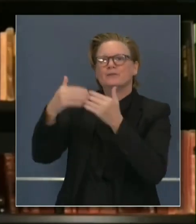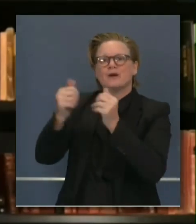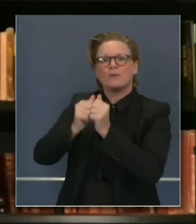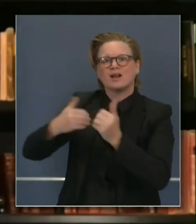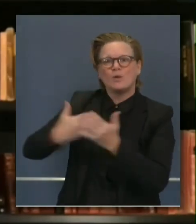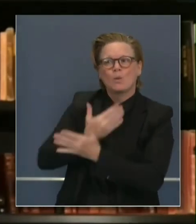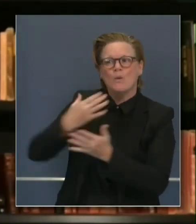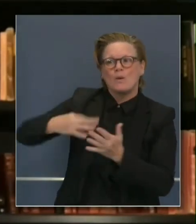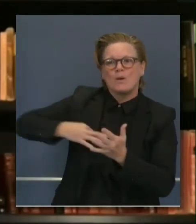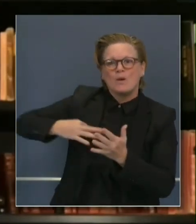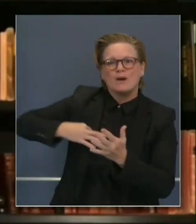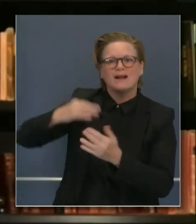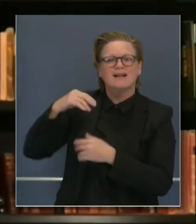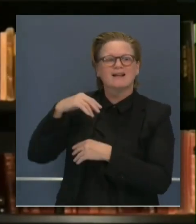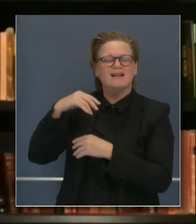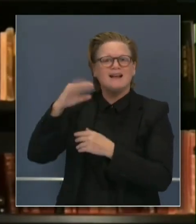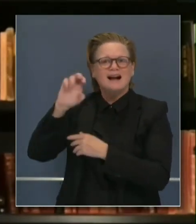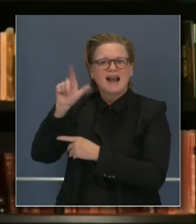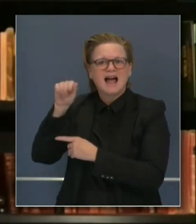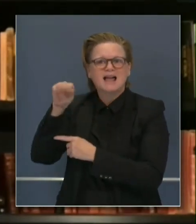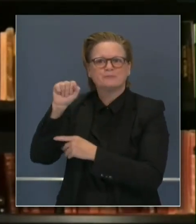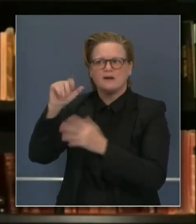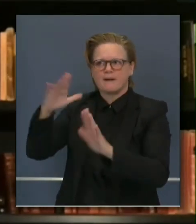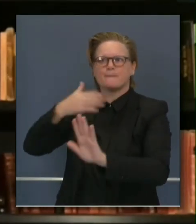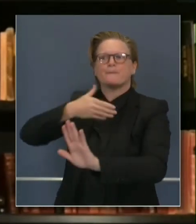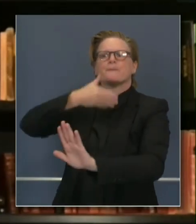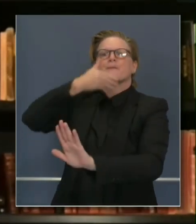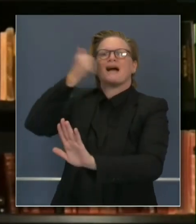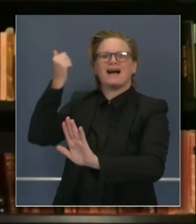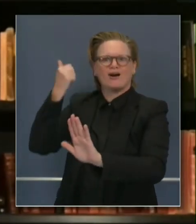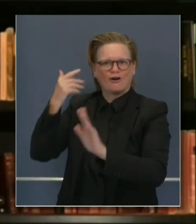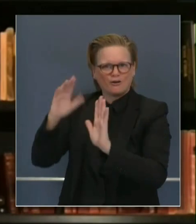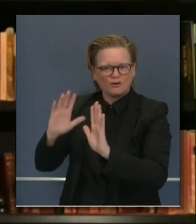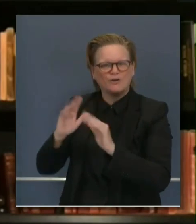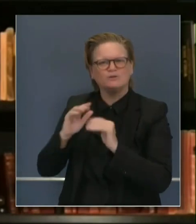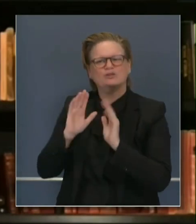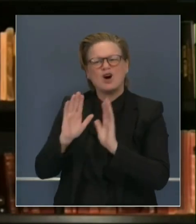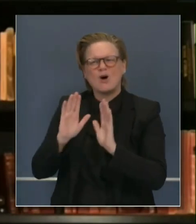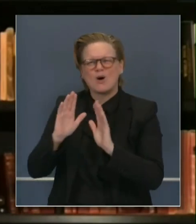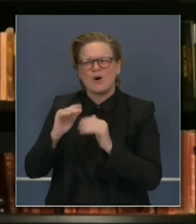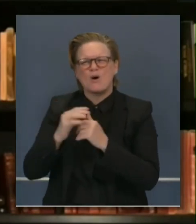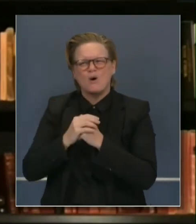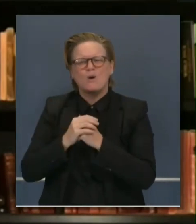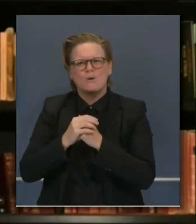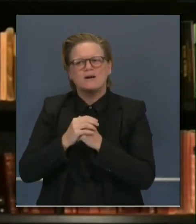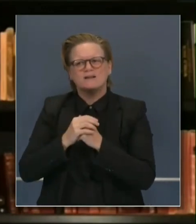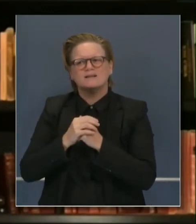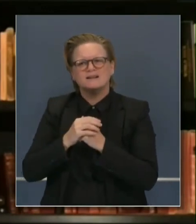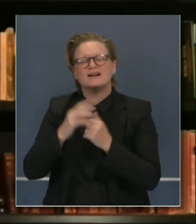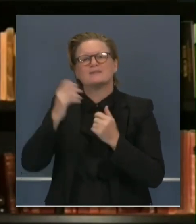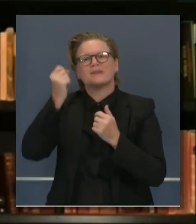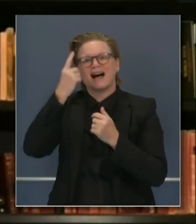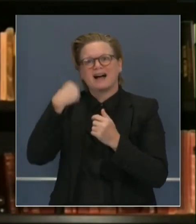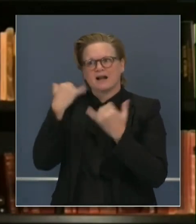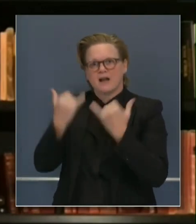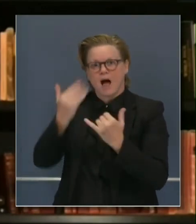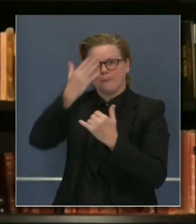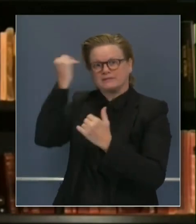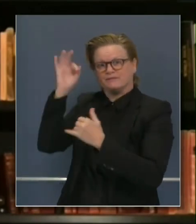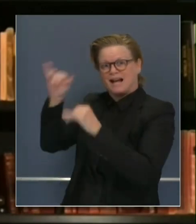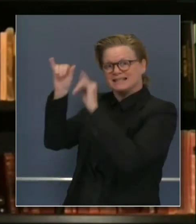PUA is a stubborn issue because the PUA is where we've seen most of the fraud because there's a presumption